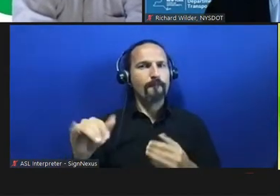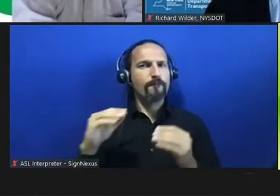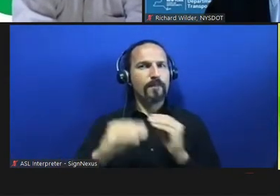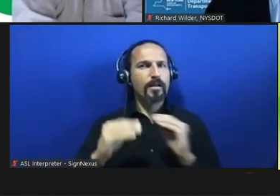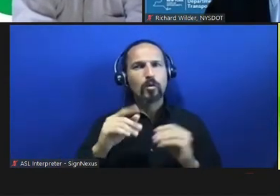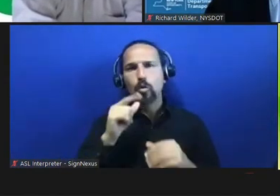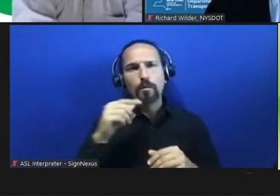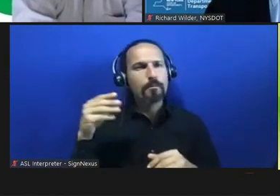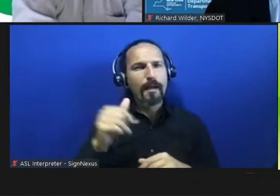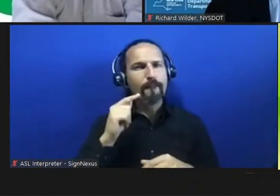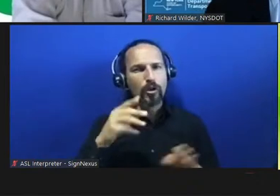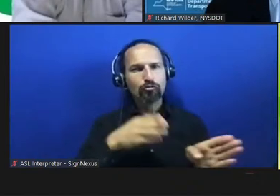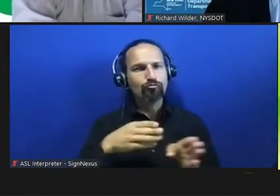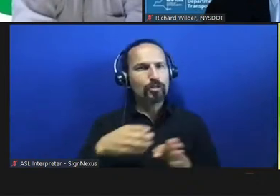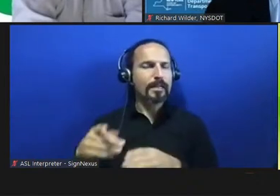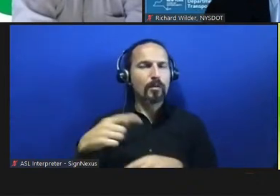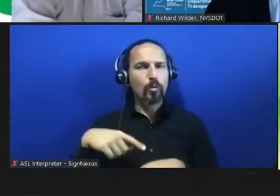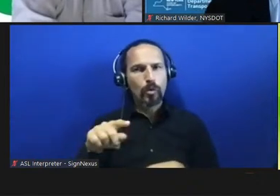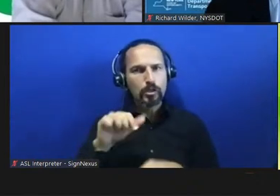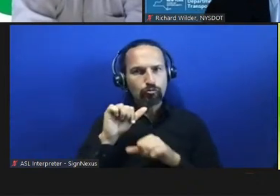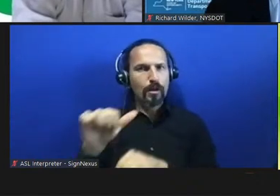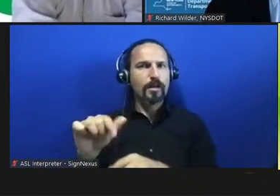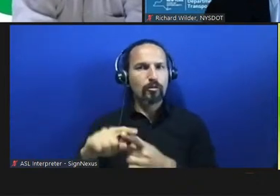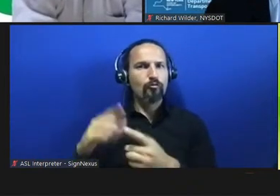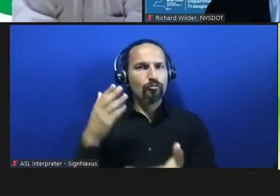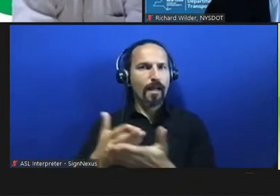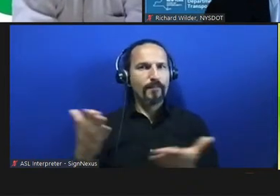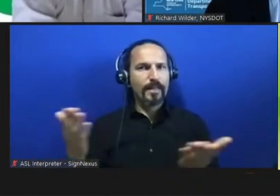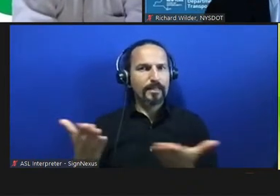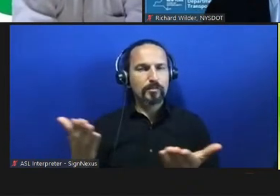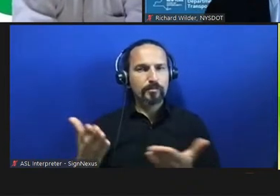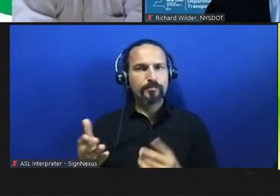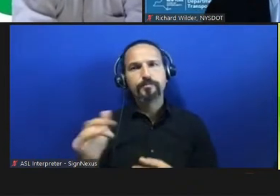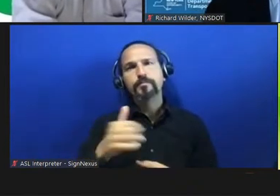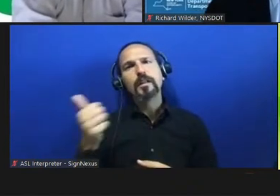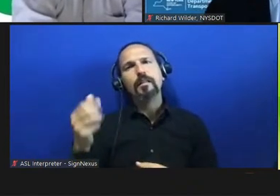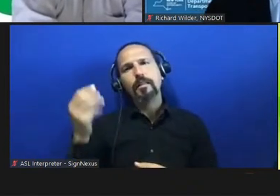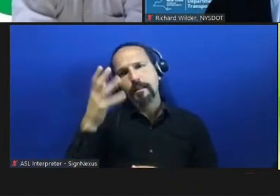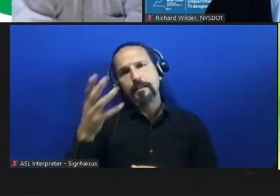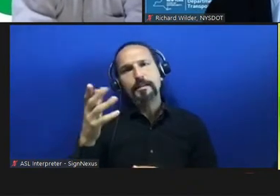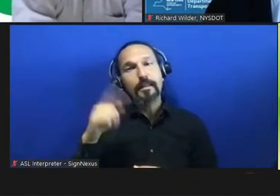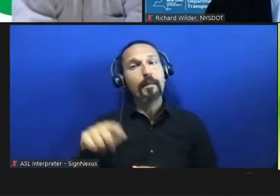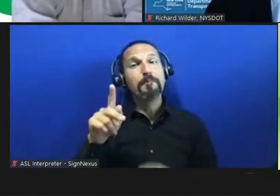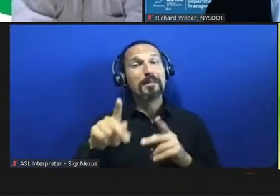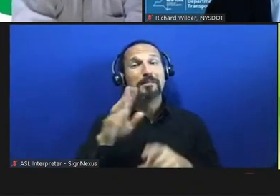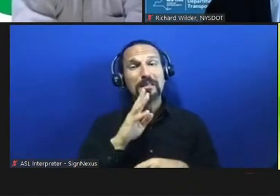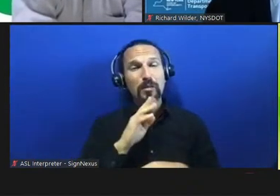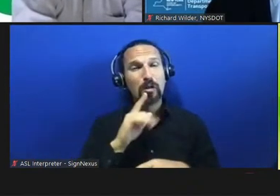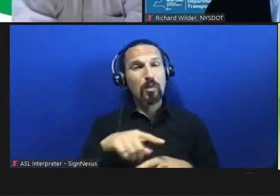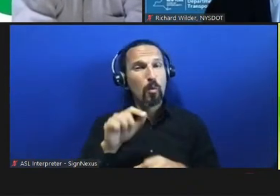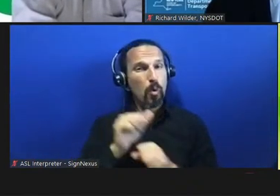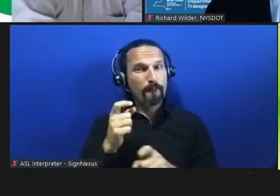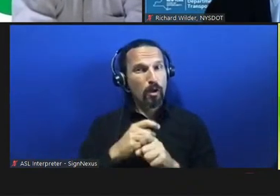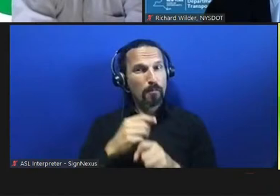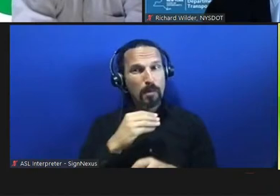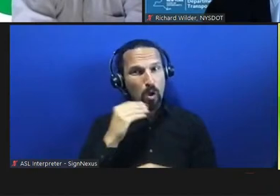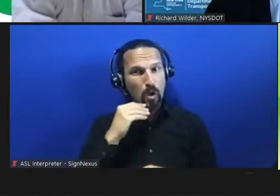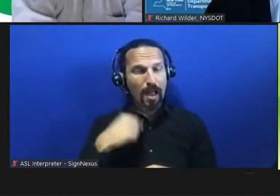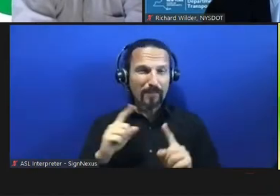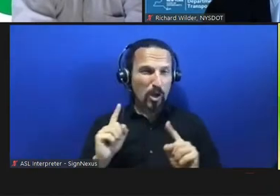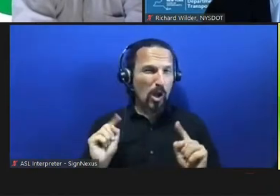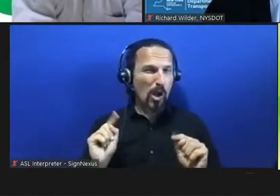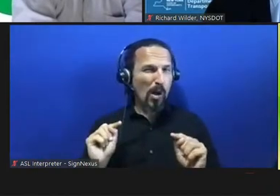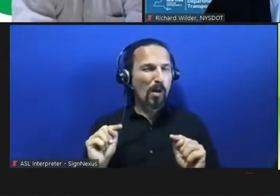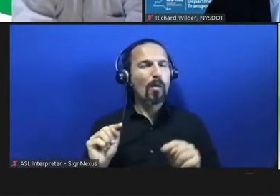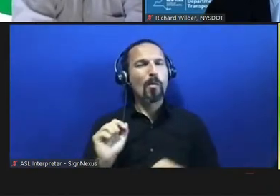who's paying for the streets that we're driving on to come down here the other thing is is that a lot of the people who were speaking they're working from home I have to come to work every day